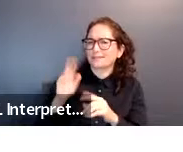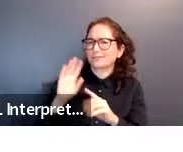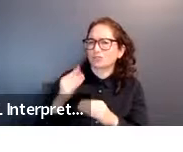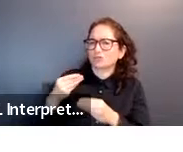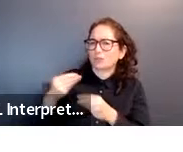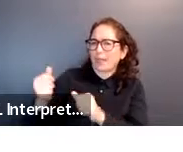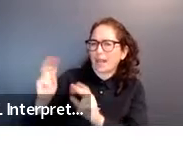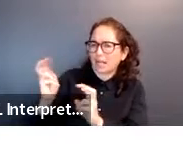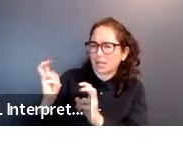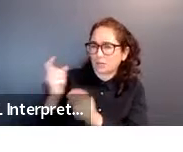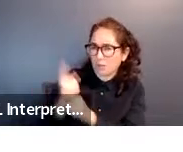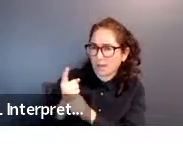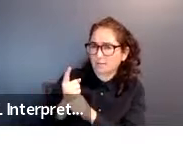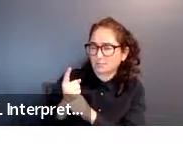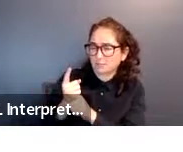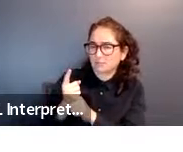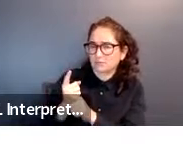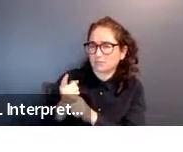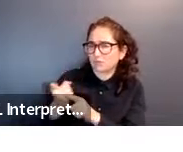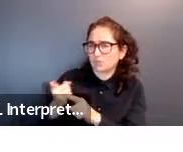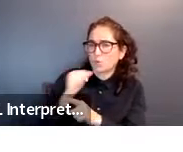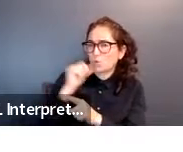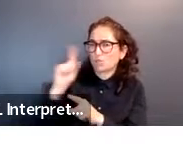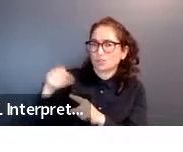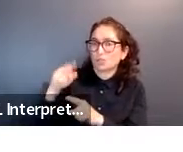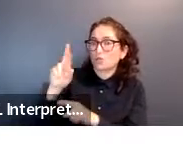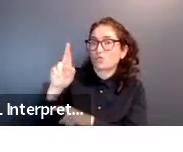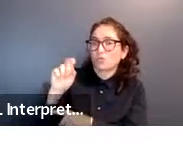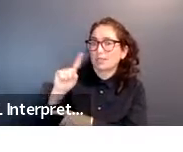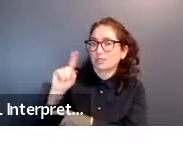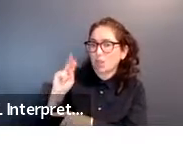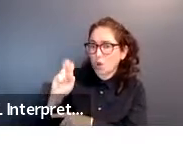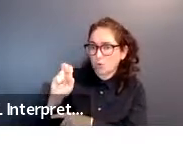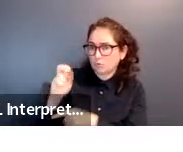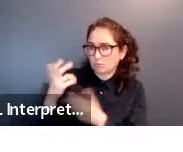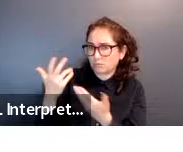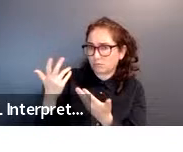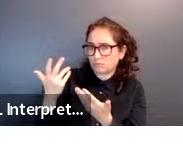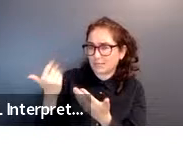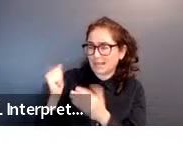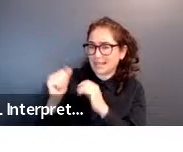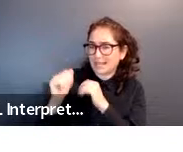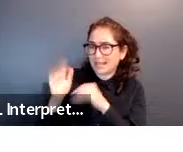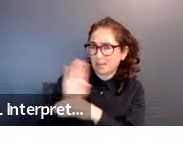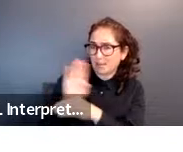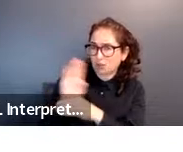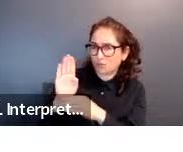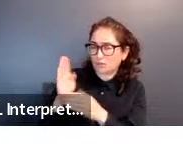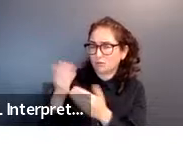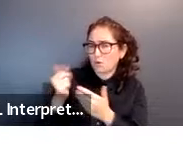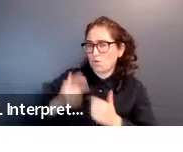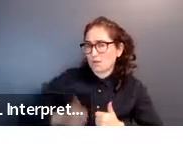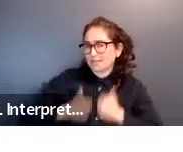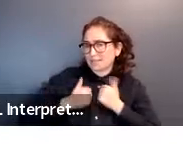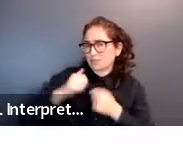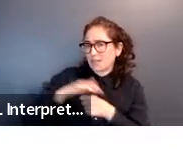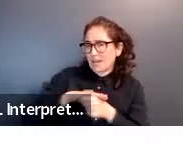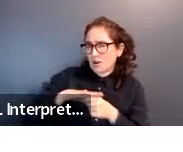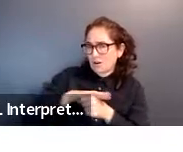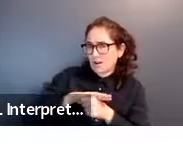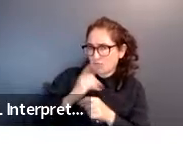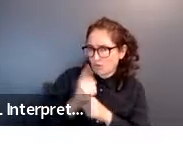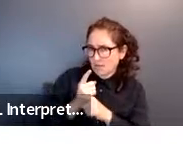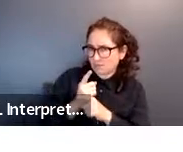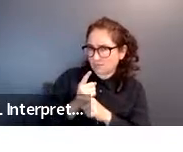streamlining. It would go, you wouldn't just rezone any commercial or residential area,